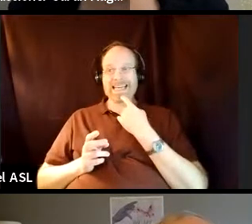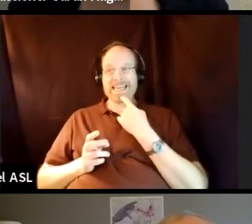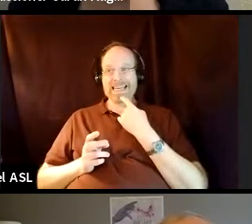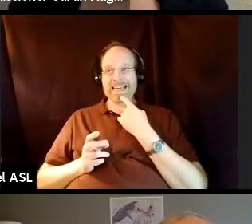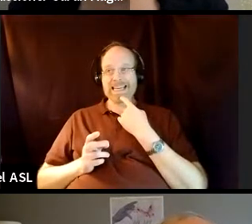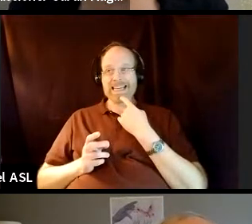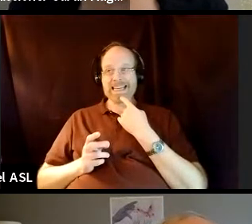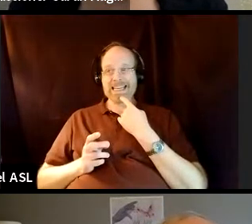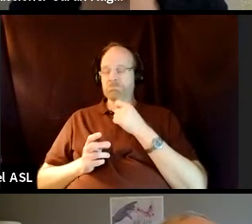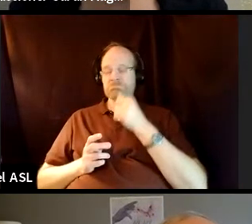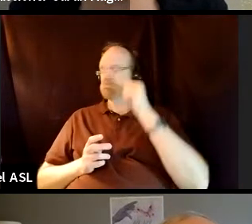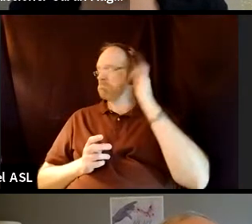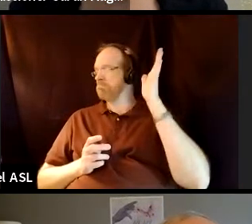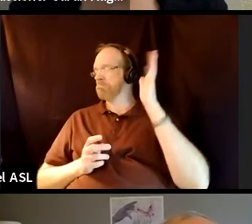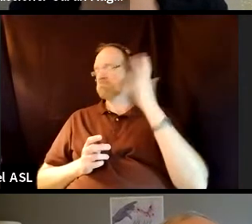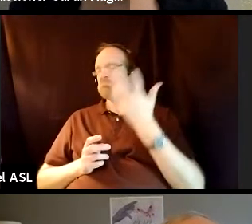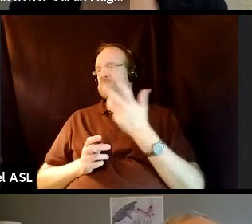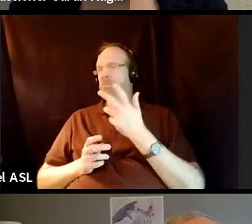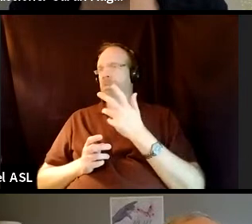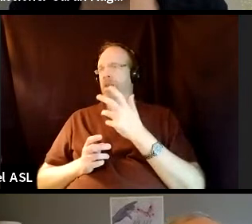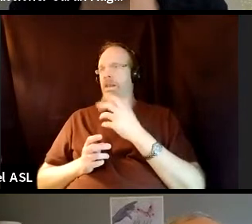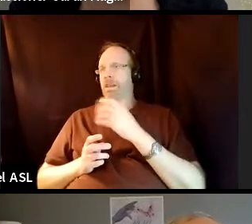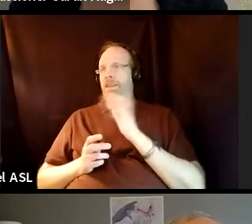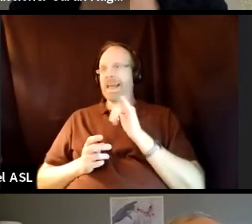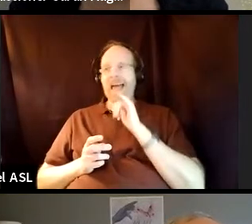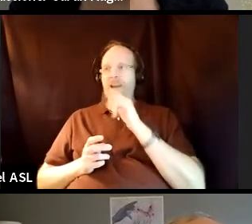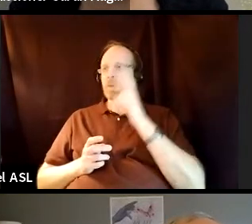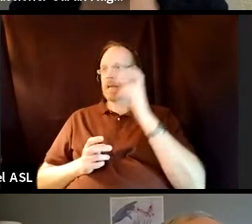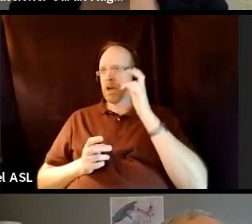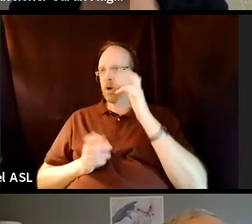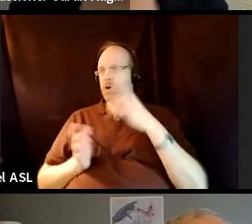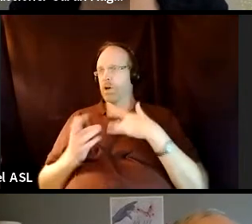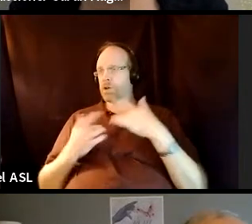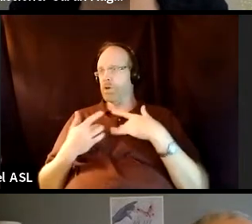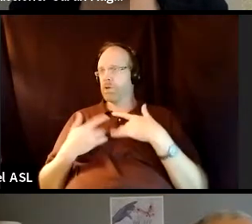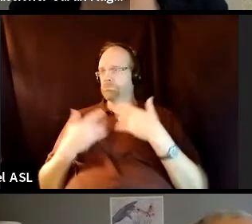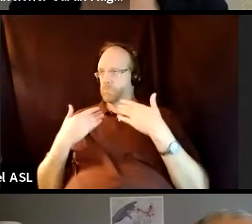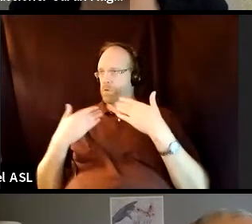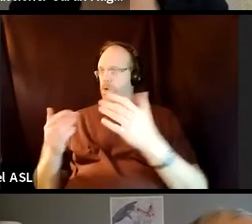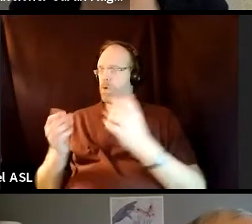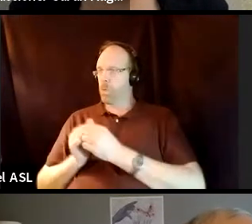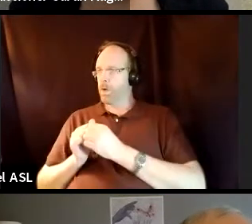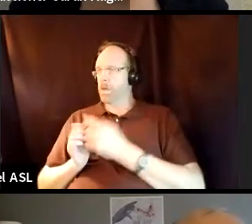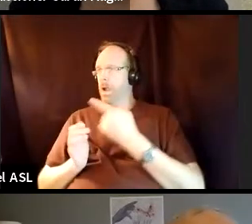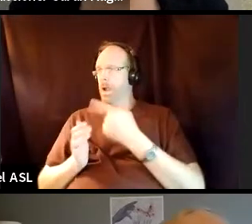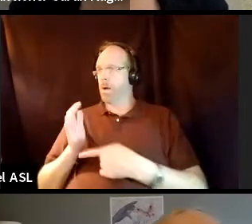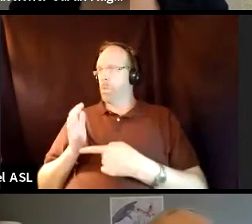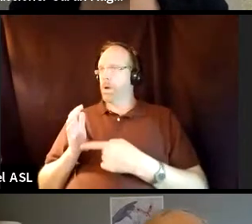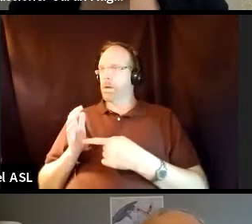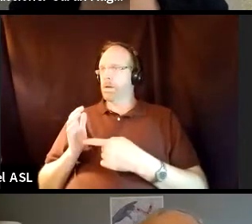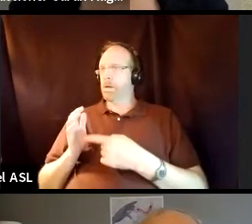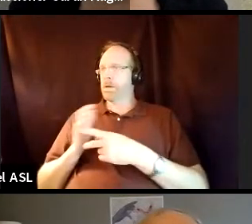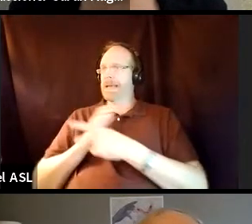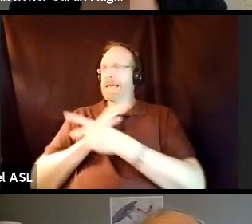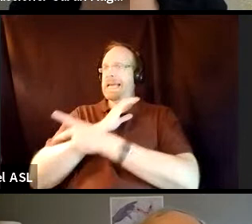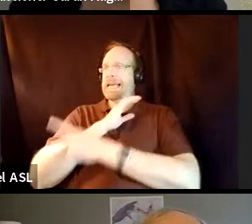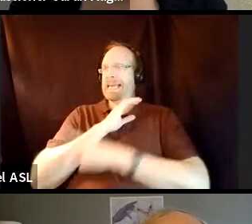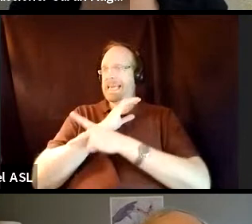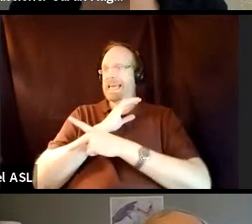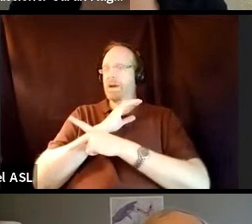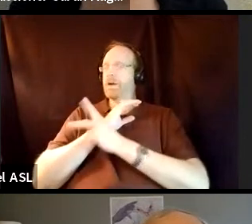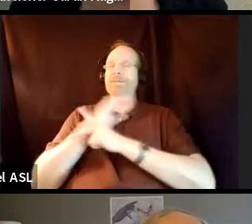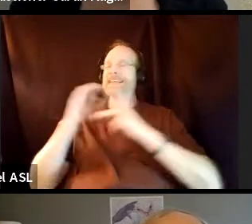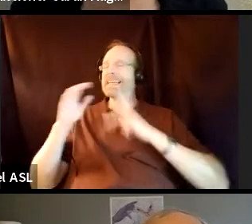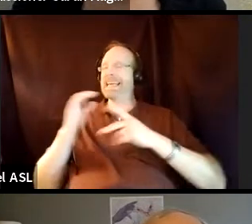deaf ear, saying, I don't hear your concerns. I'm going to go forward with what pretty much King County is wanting. And she's